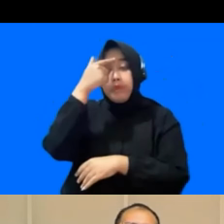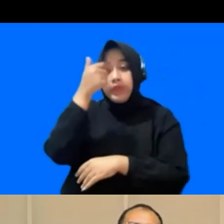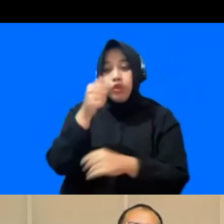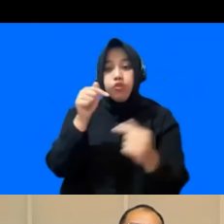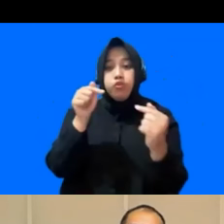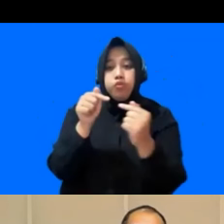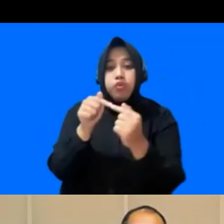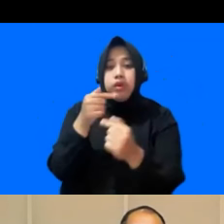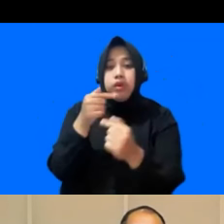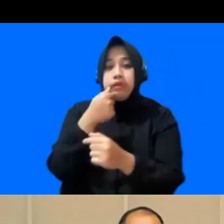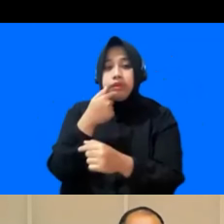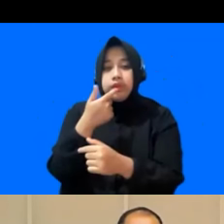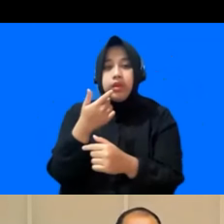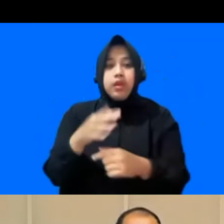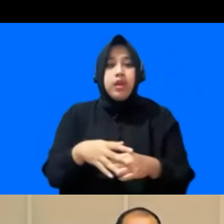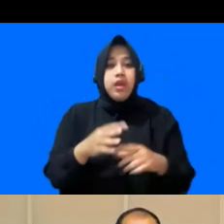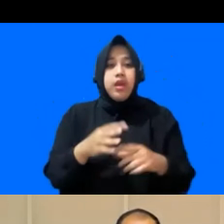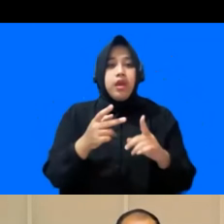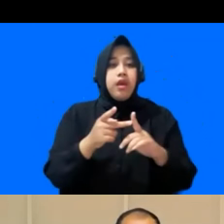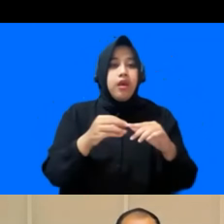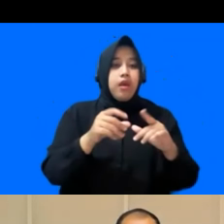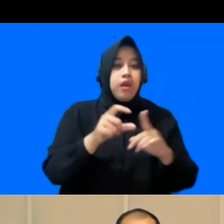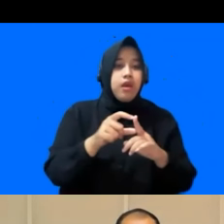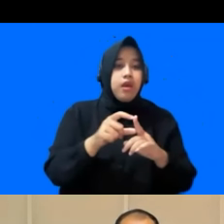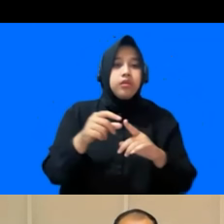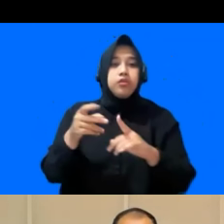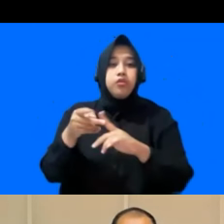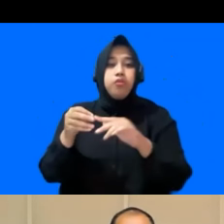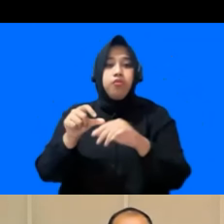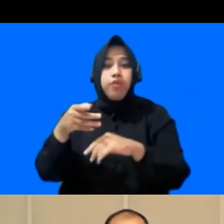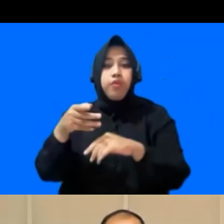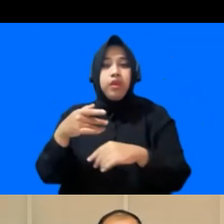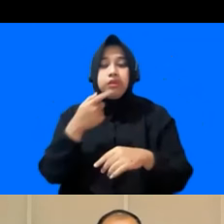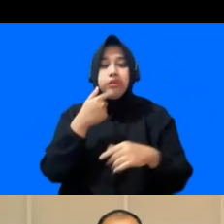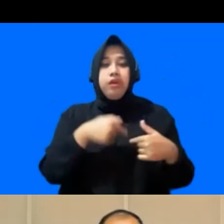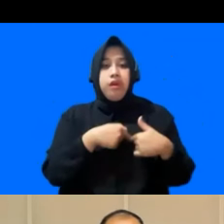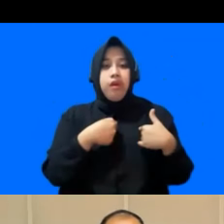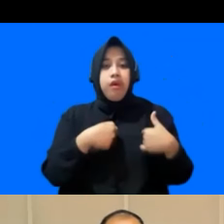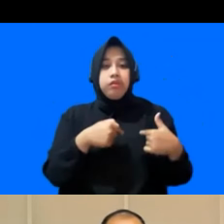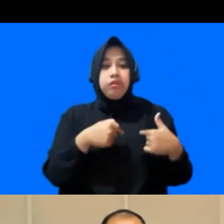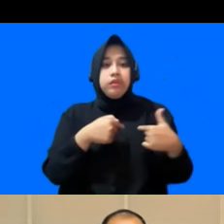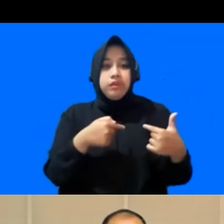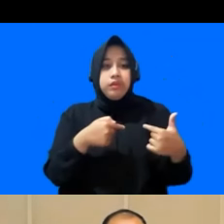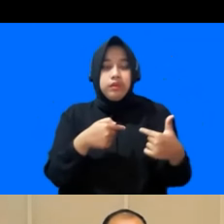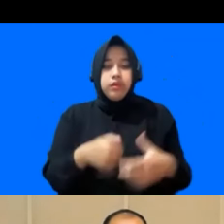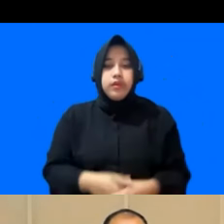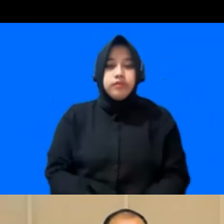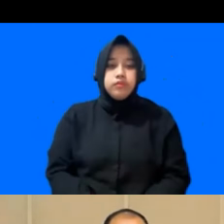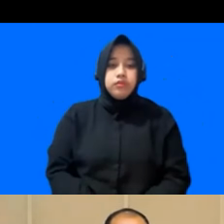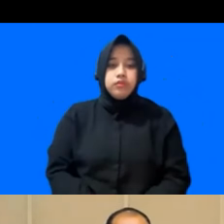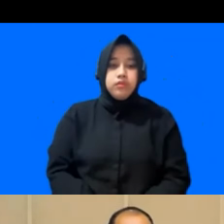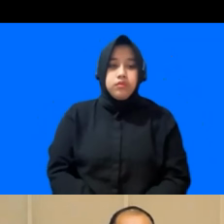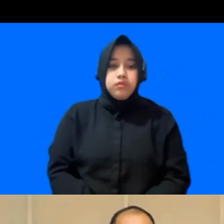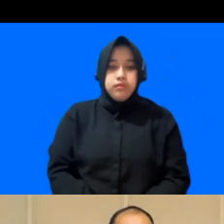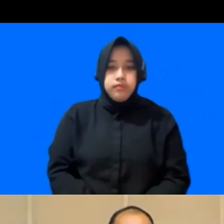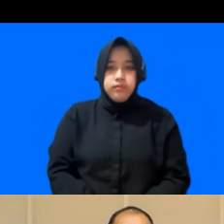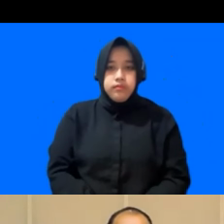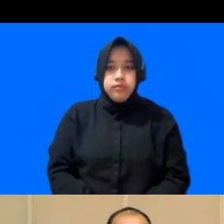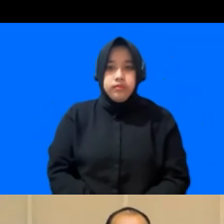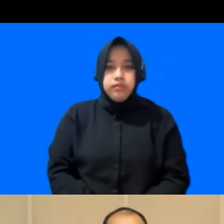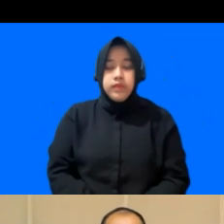only related to software and hardware. So sombre is hardware about our heart. Next,